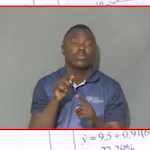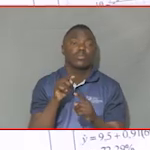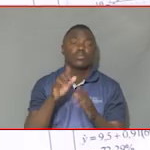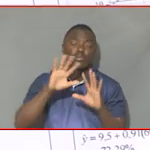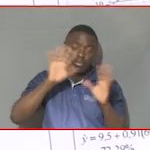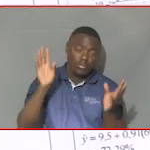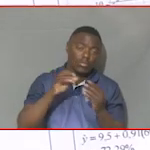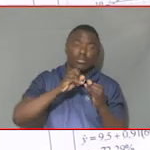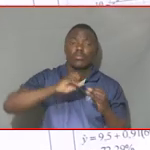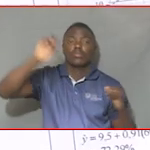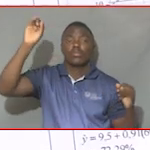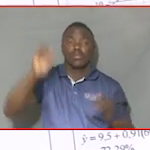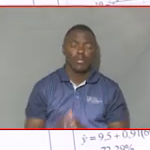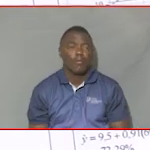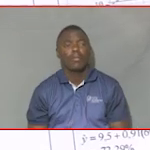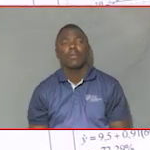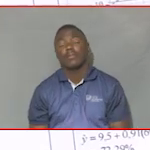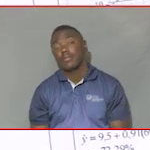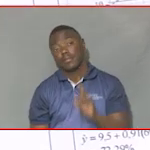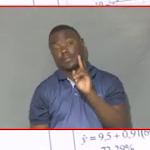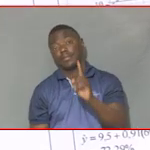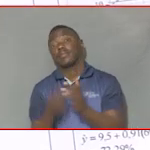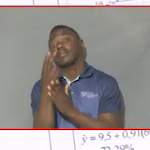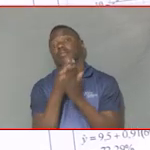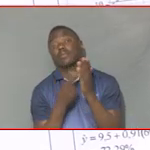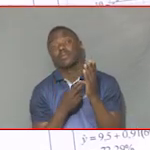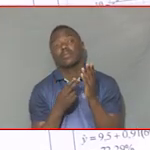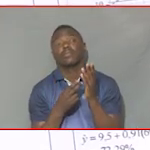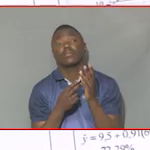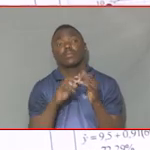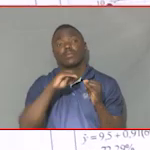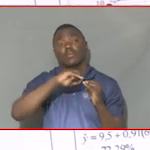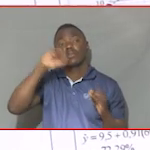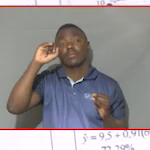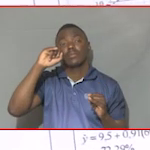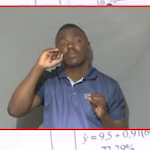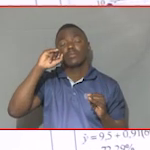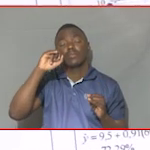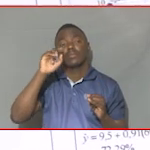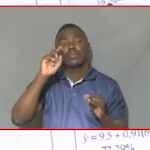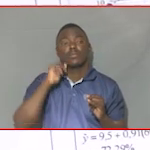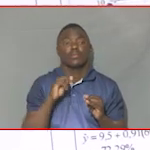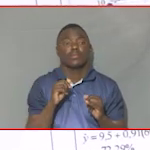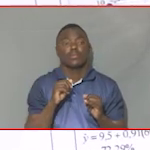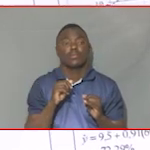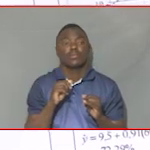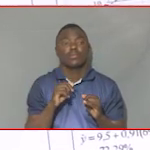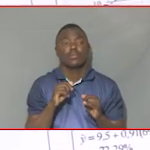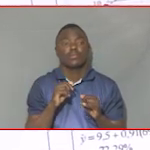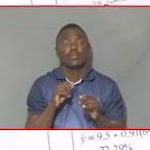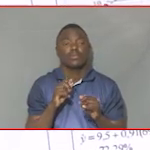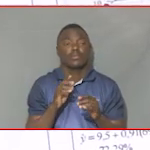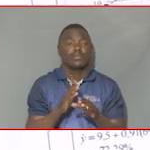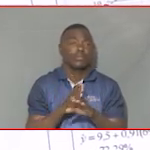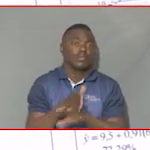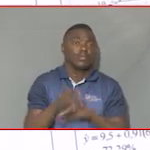squares regression line. But when you draw the least squares regression line, it cannot go past the smallest x value